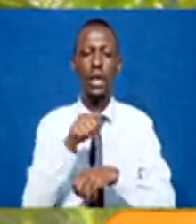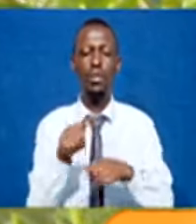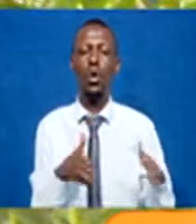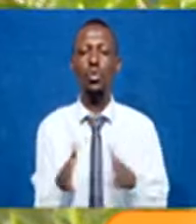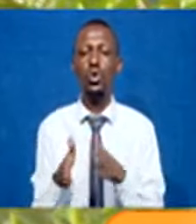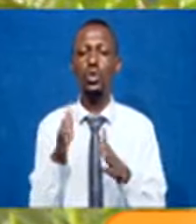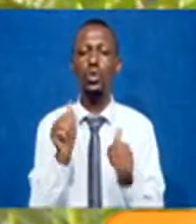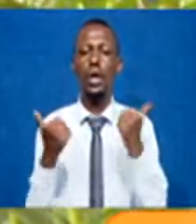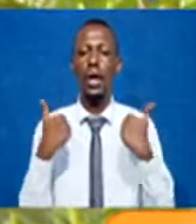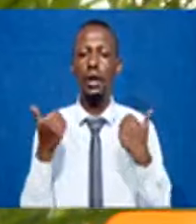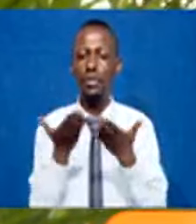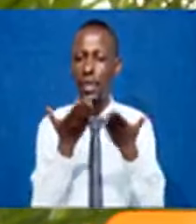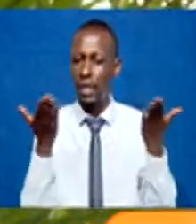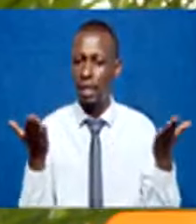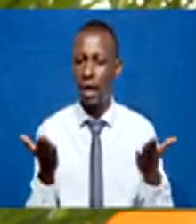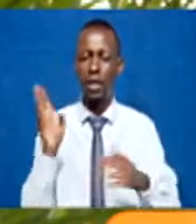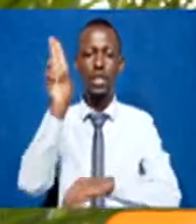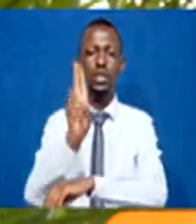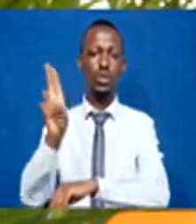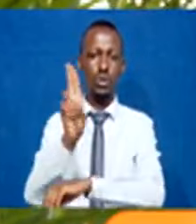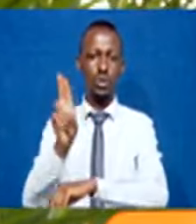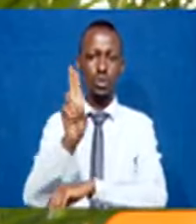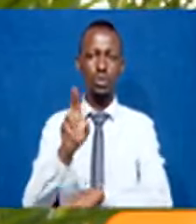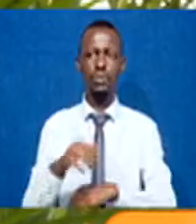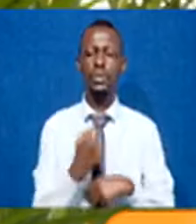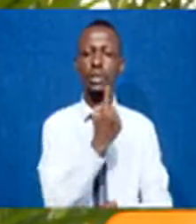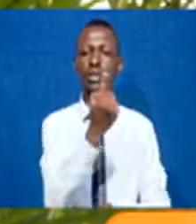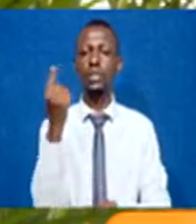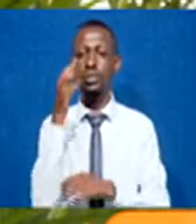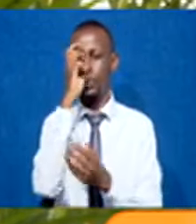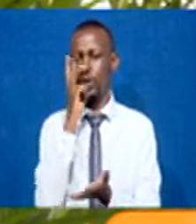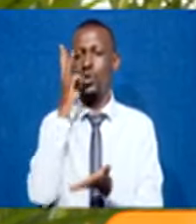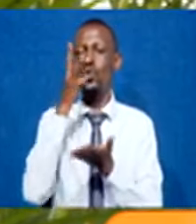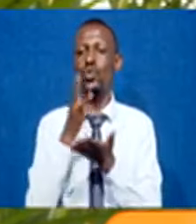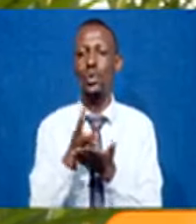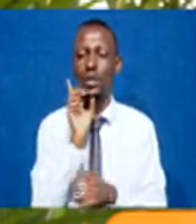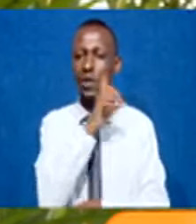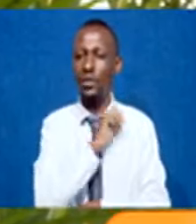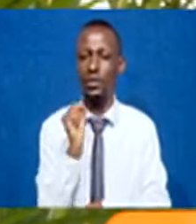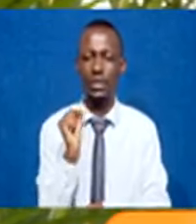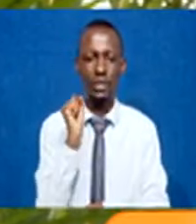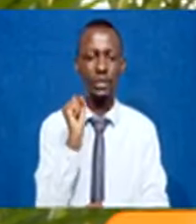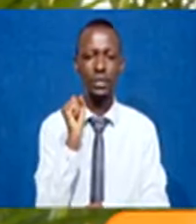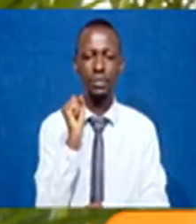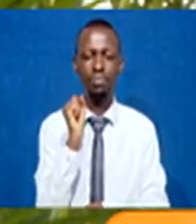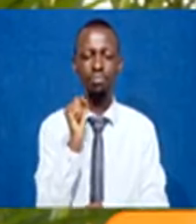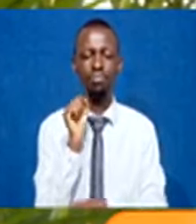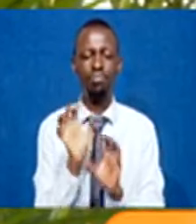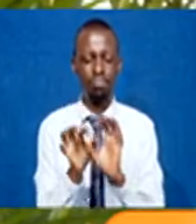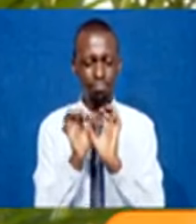opportunities before us. Everyone is witnessing the friendship, the